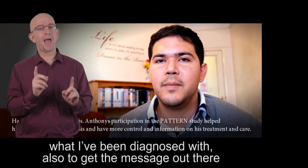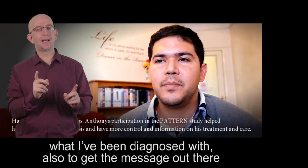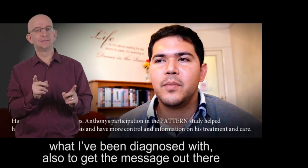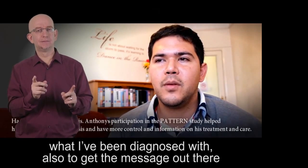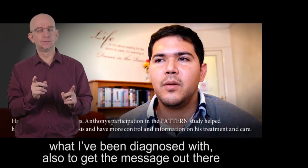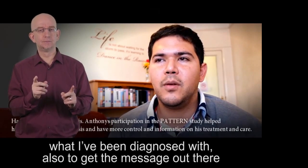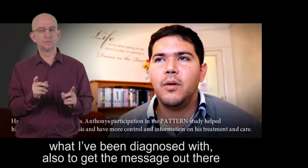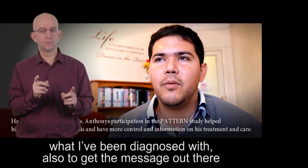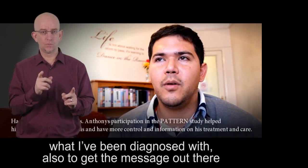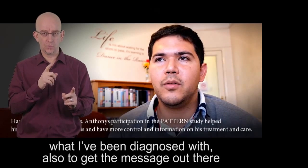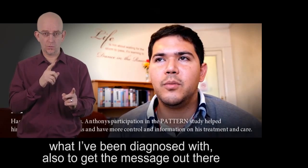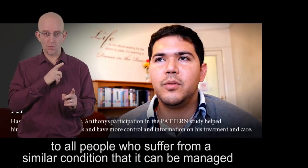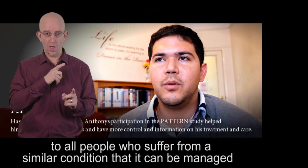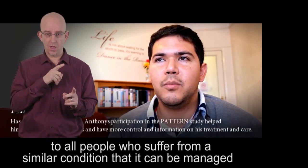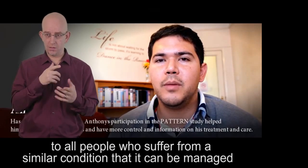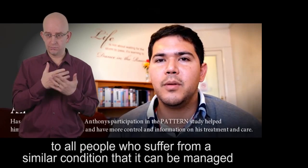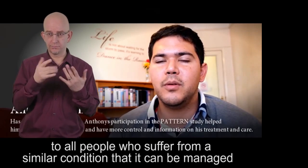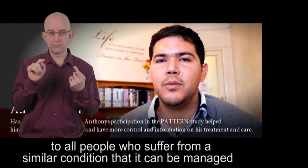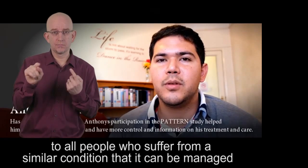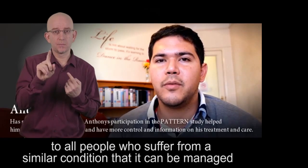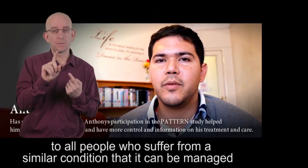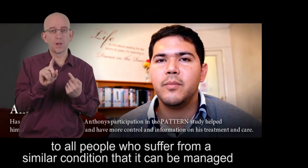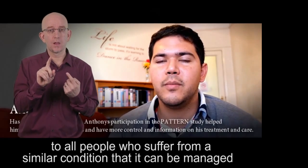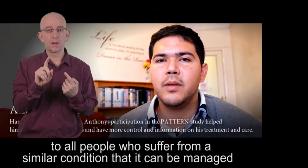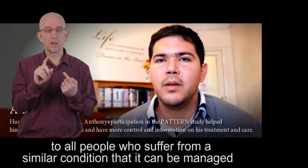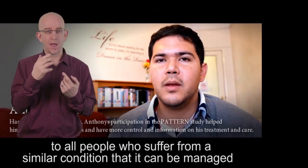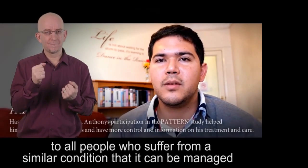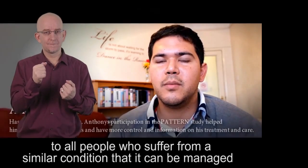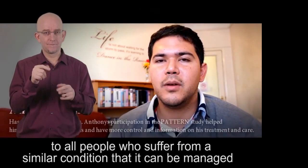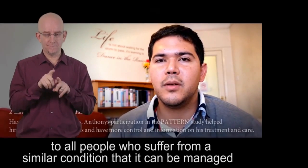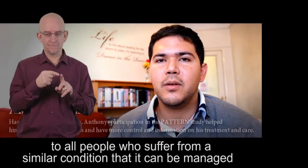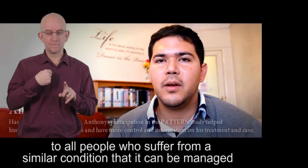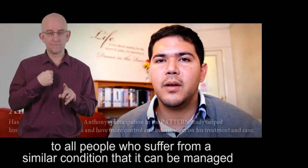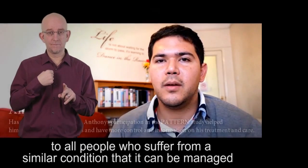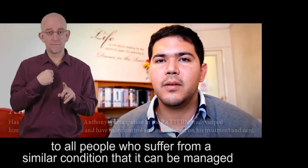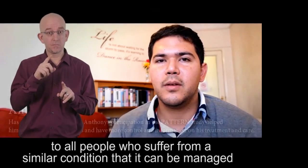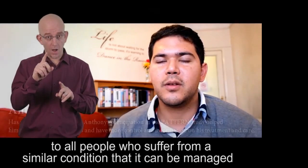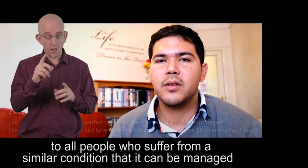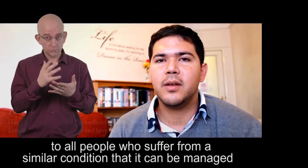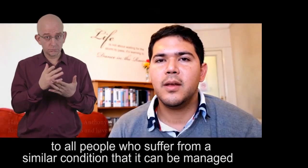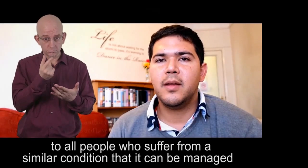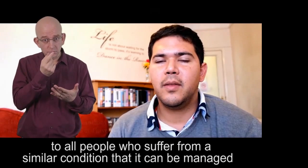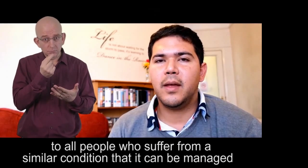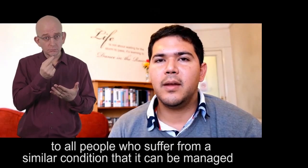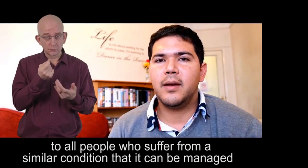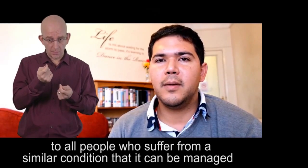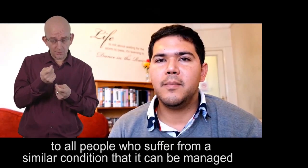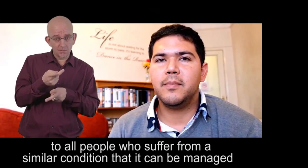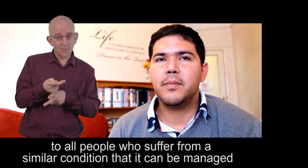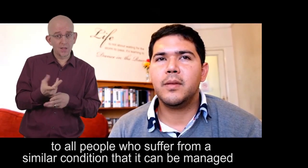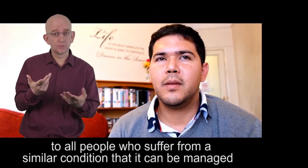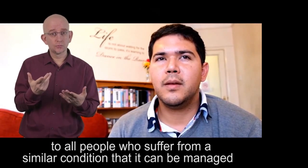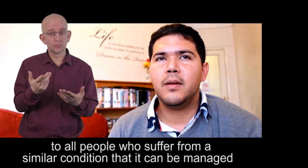to to all people who suffer from a similar condition that